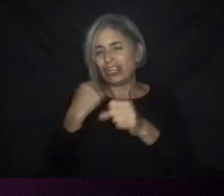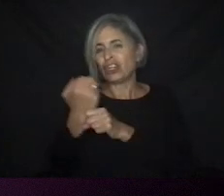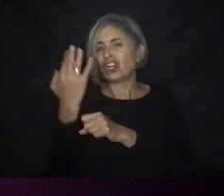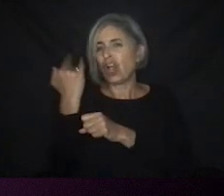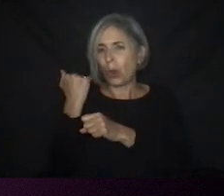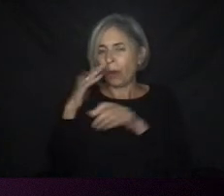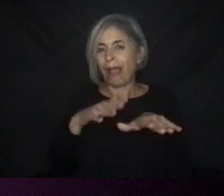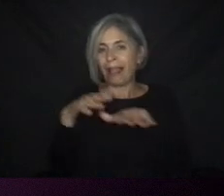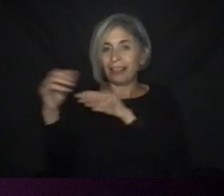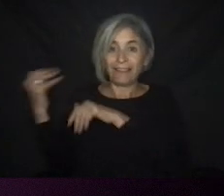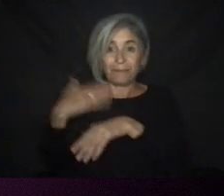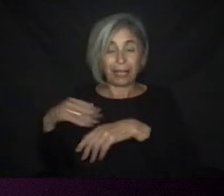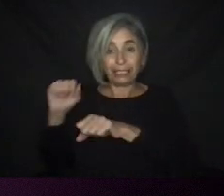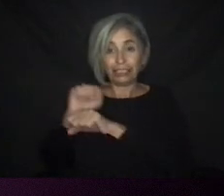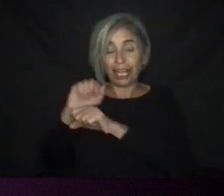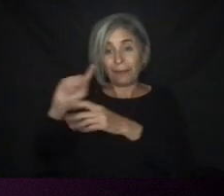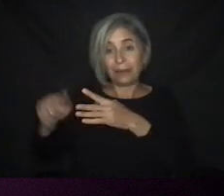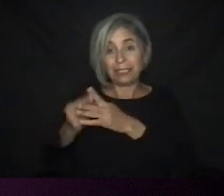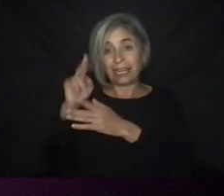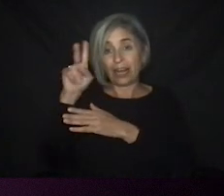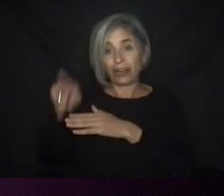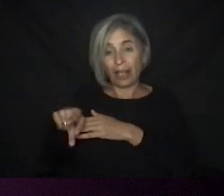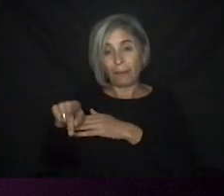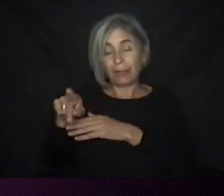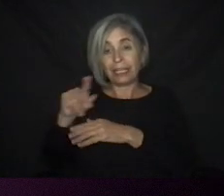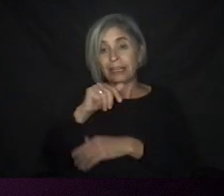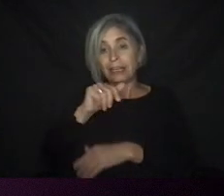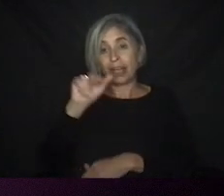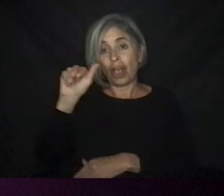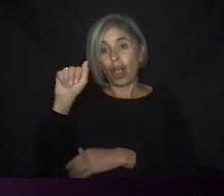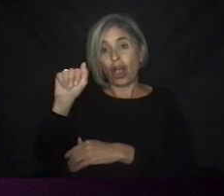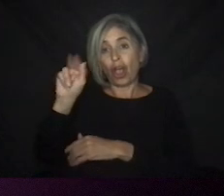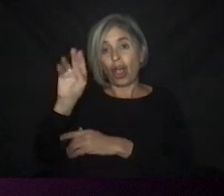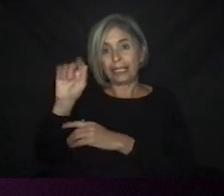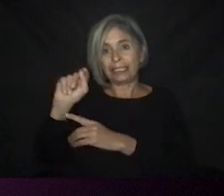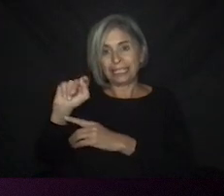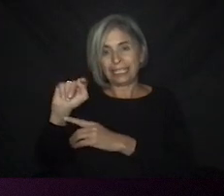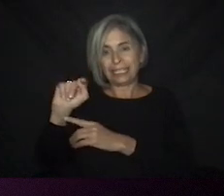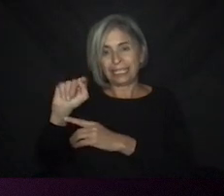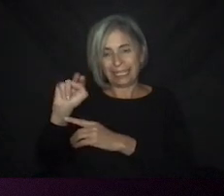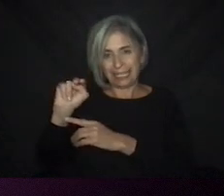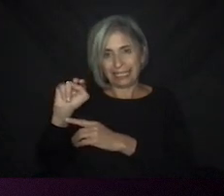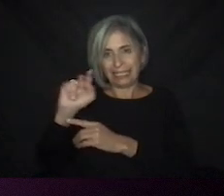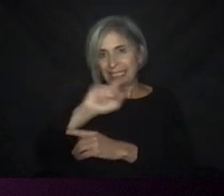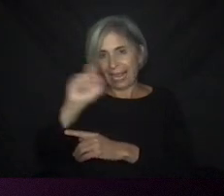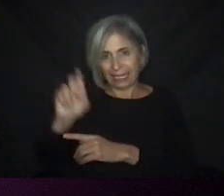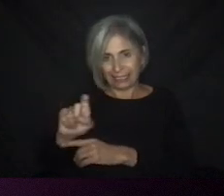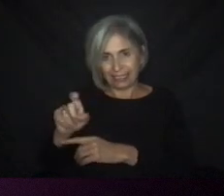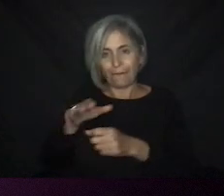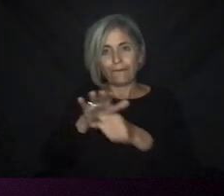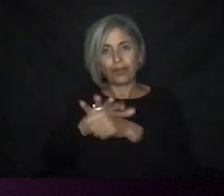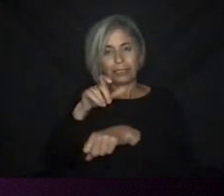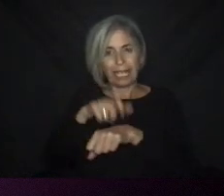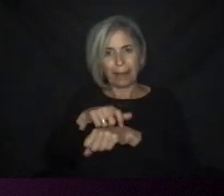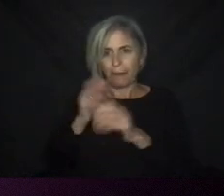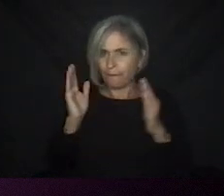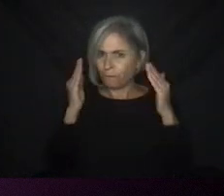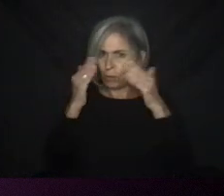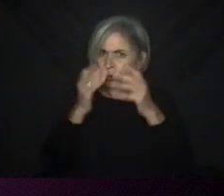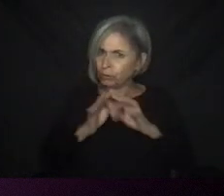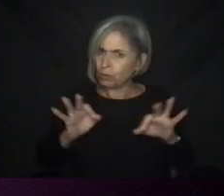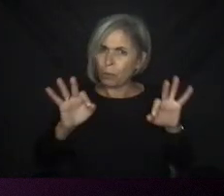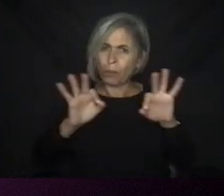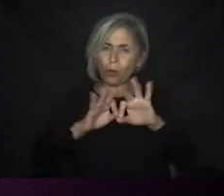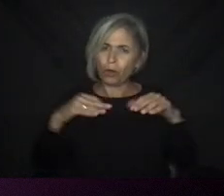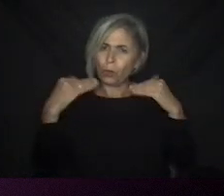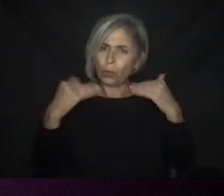I left a job at a startup in Austin to go full-time on it. And, you know, focus is important.